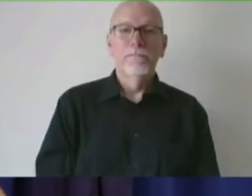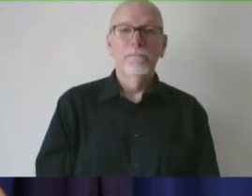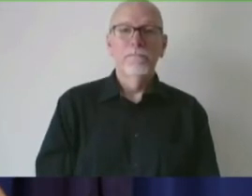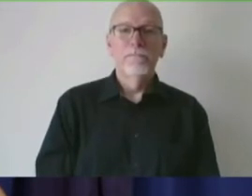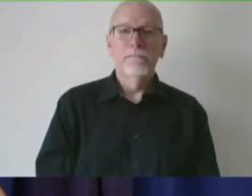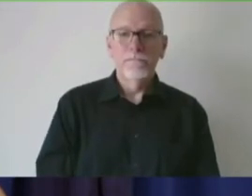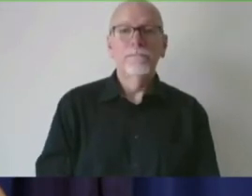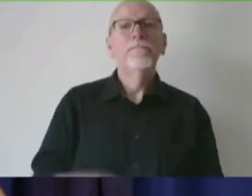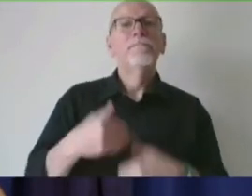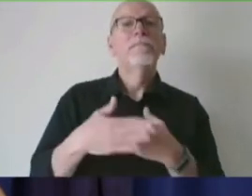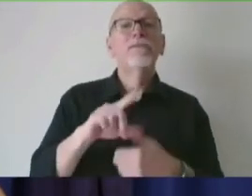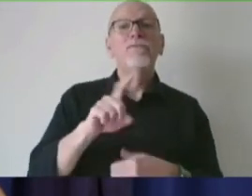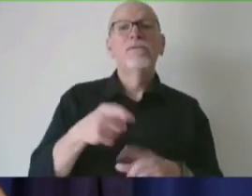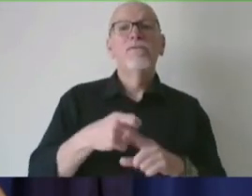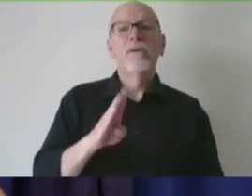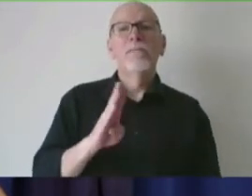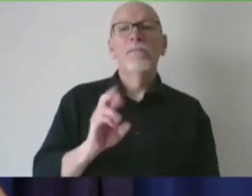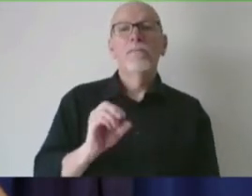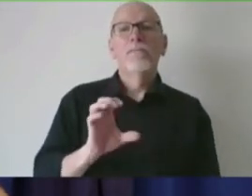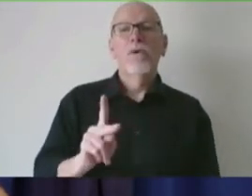Next question is from Brock Turner.